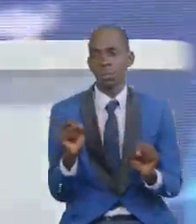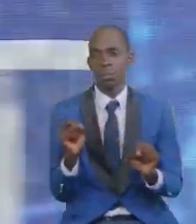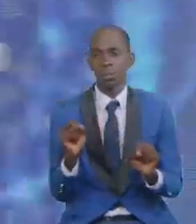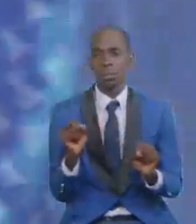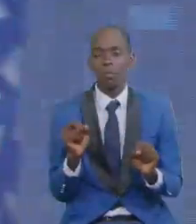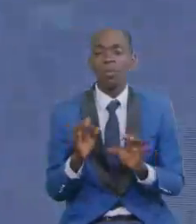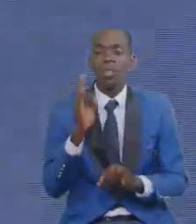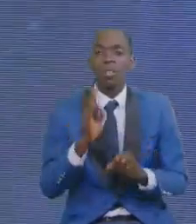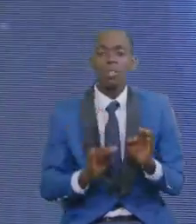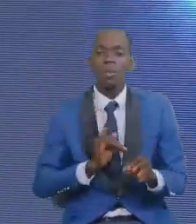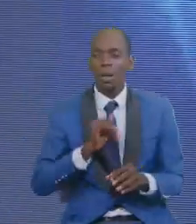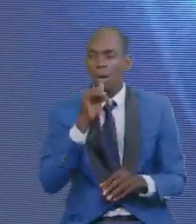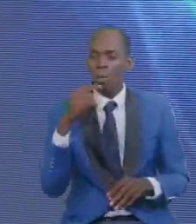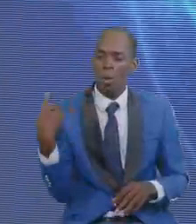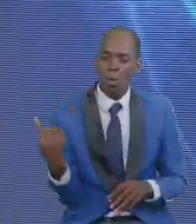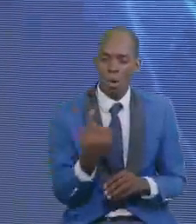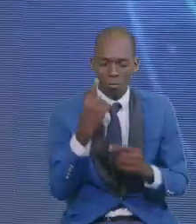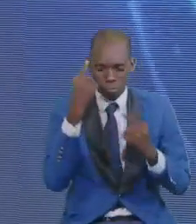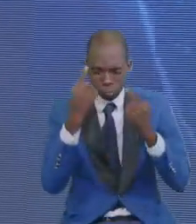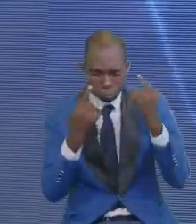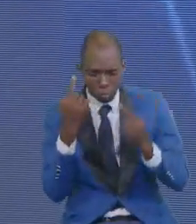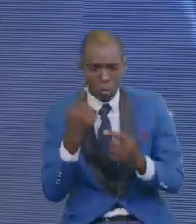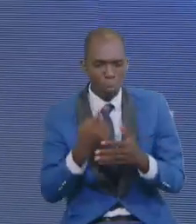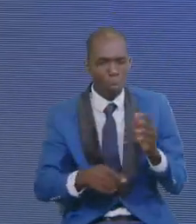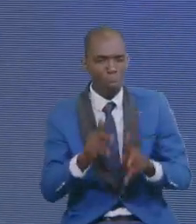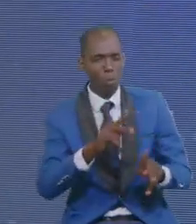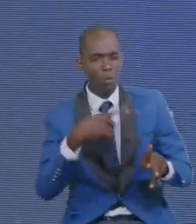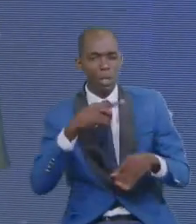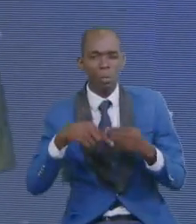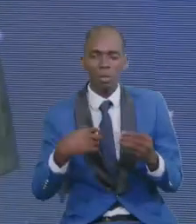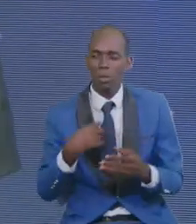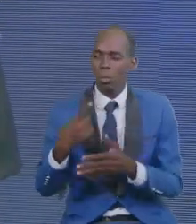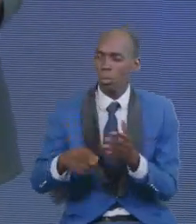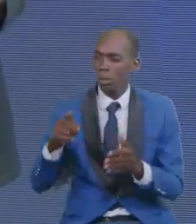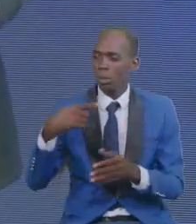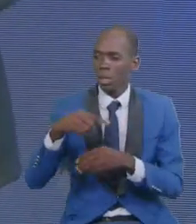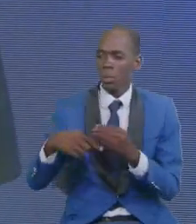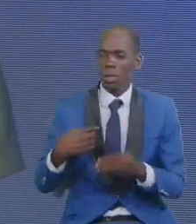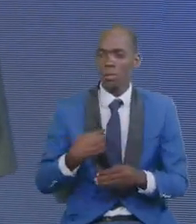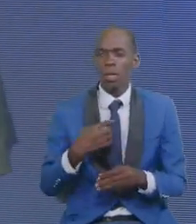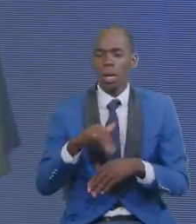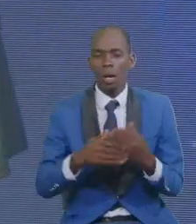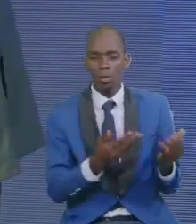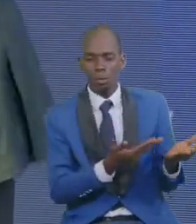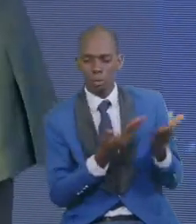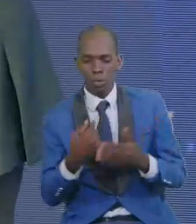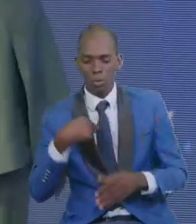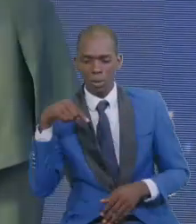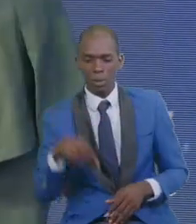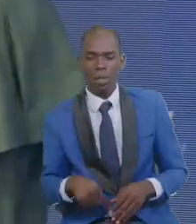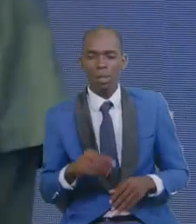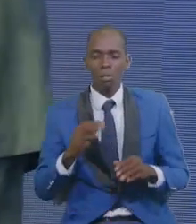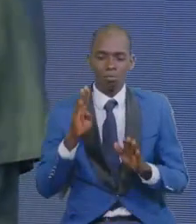If I'm always thinking of what people say about me, what they think about me, and how they put me down, they belittle me,